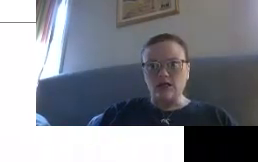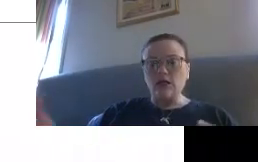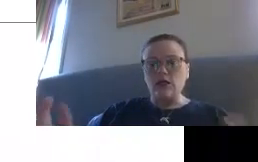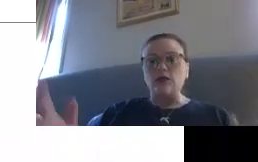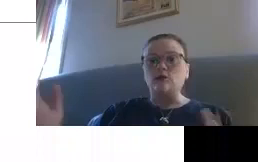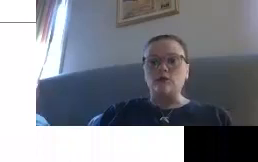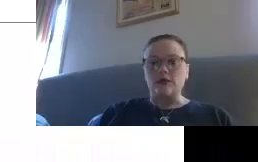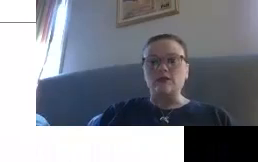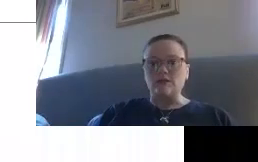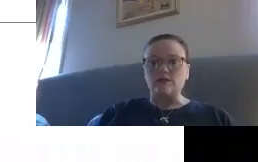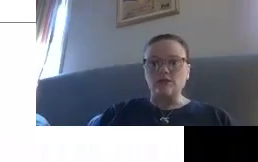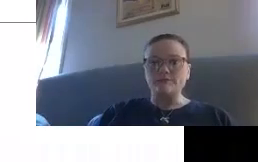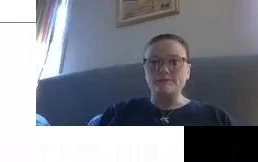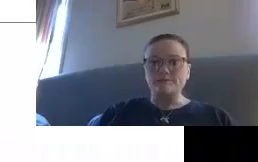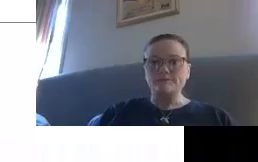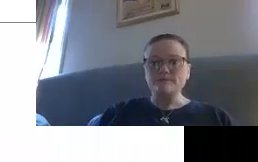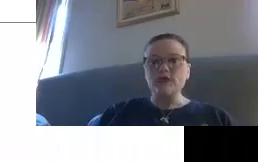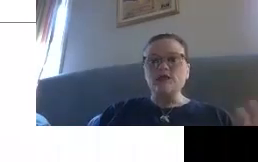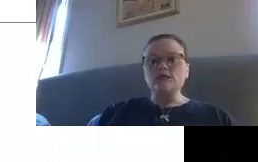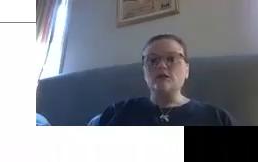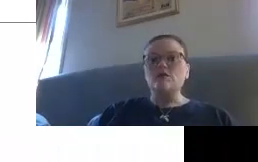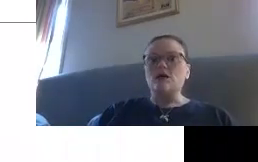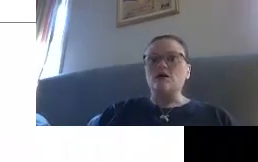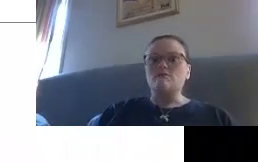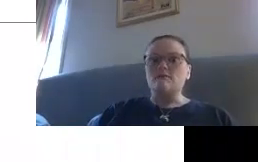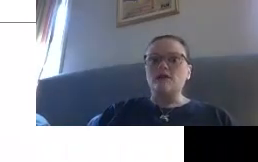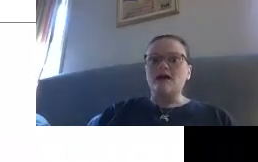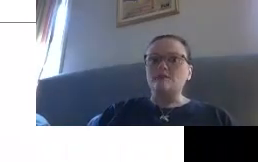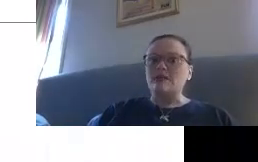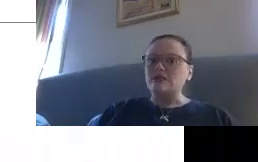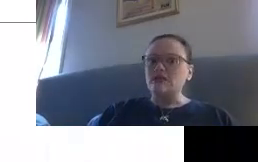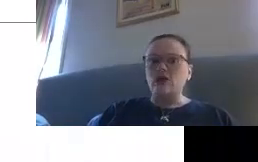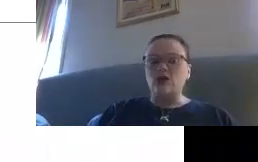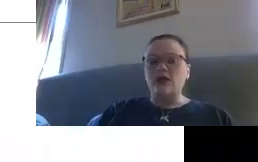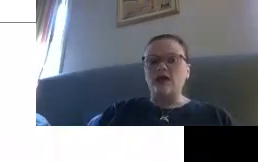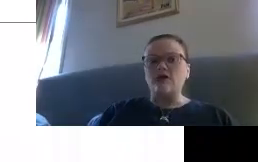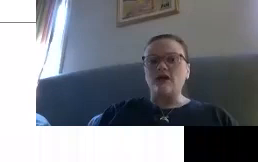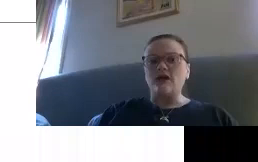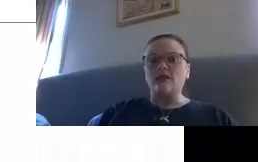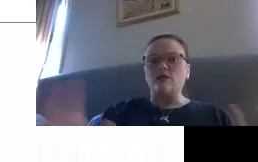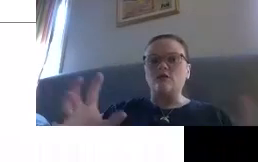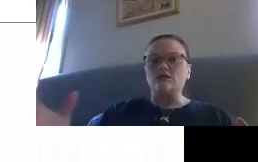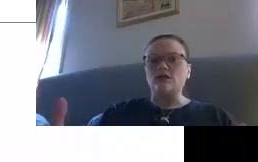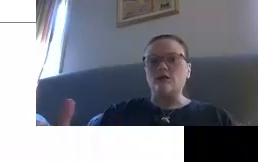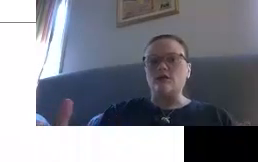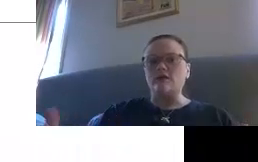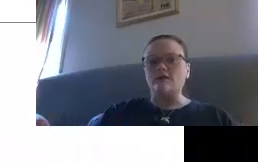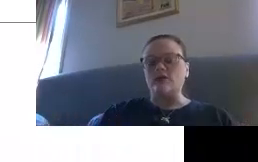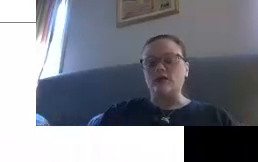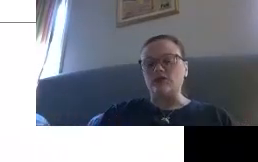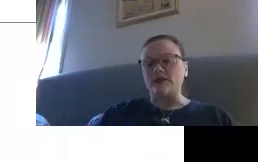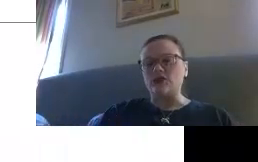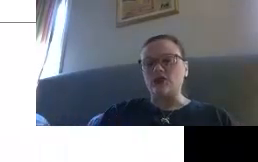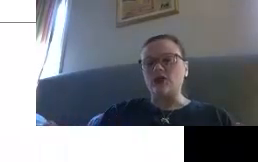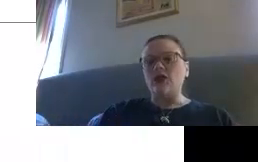content, they're going to work with us in the session. So that's basically all I have right now. I wanted to talk about crafting a